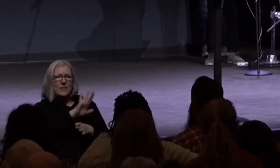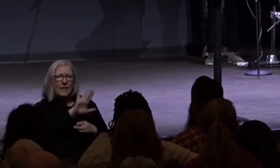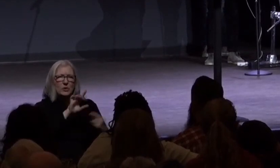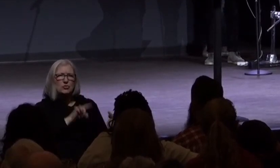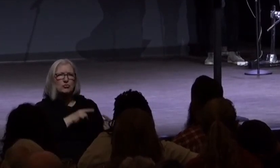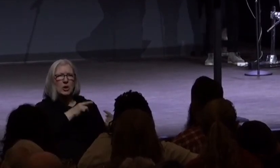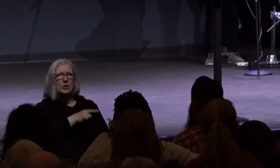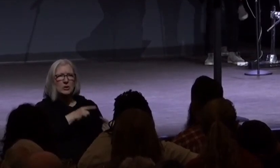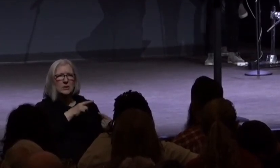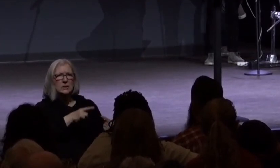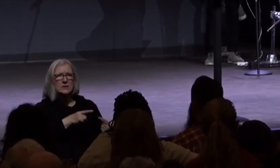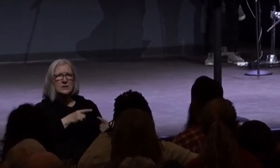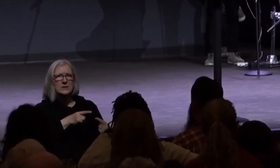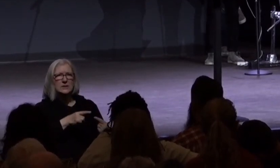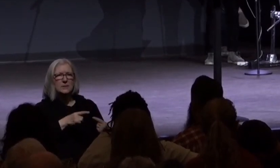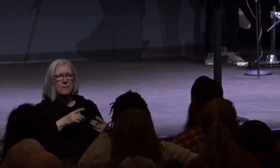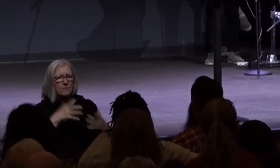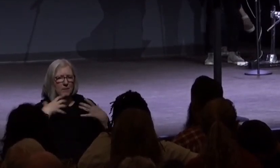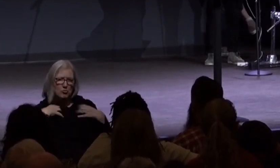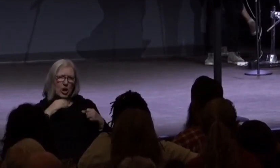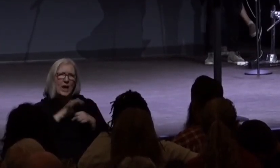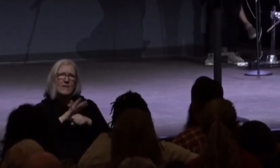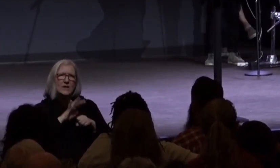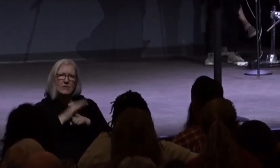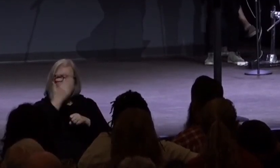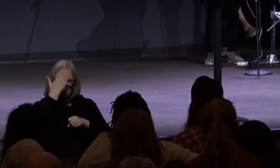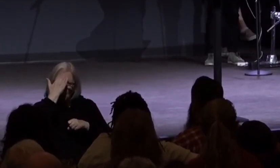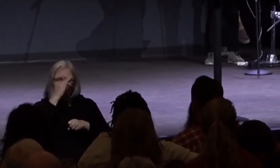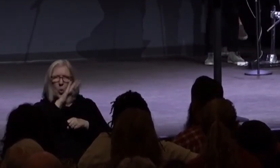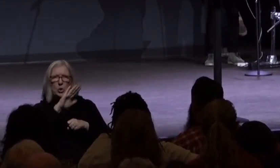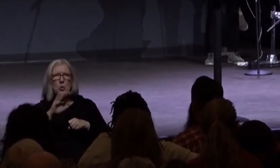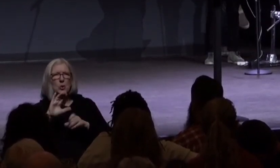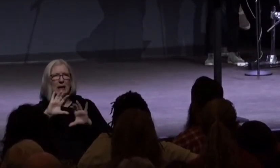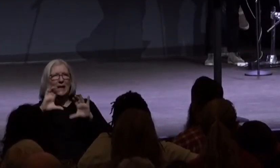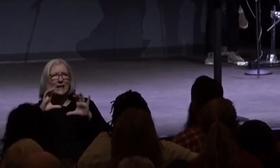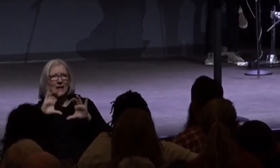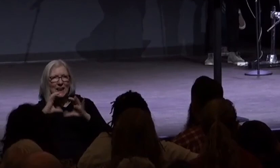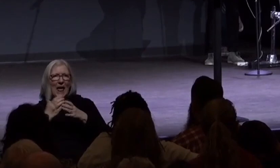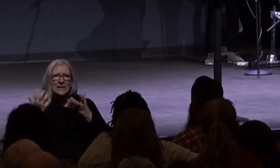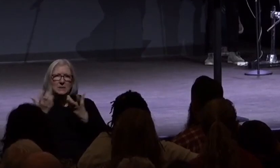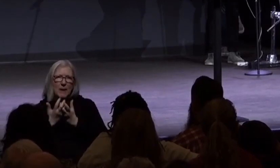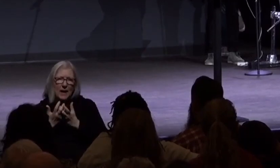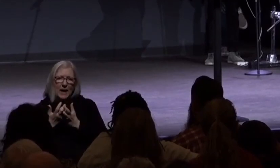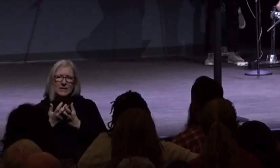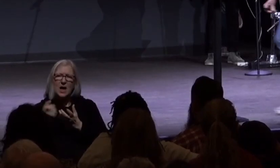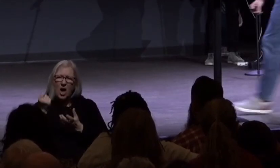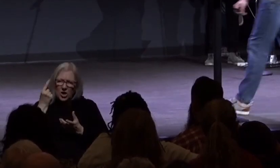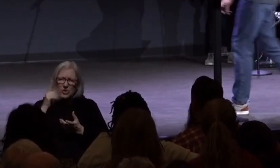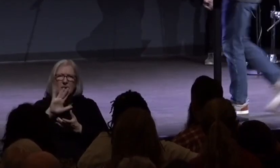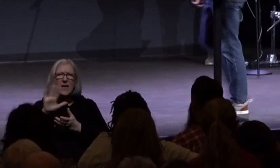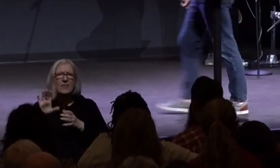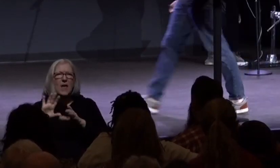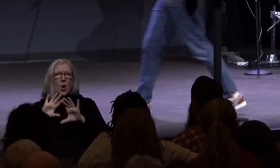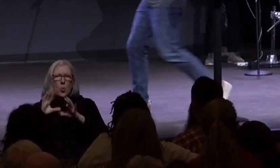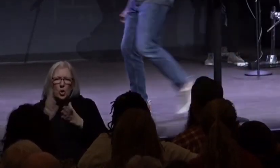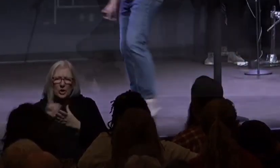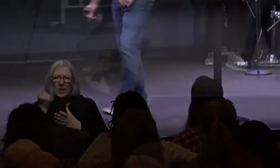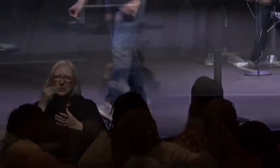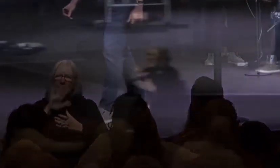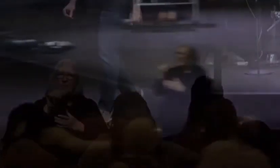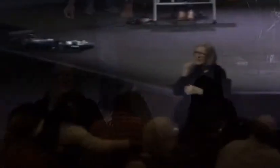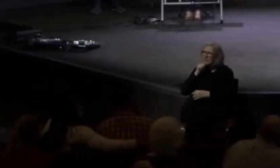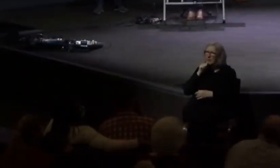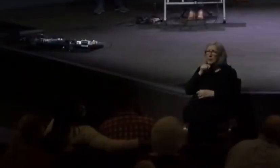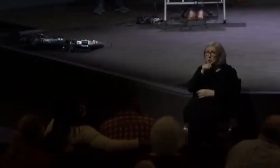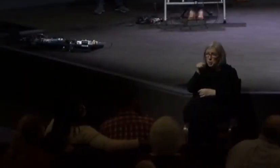fellow classmates. Get to know their world. Get to talk with them about their world. Understand what their suffering is. Because you're the